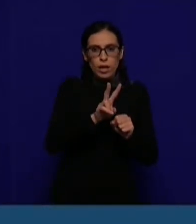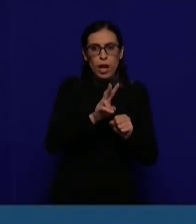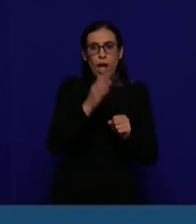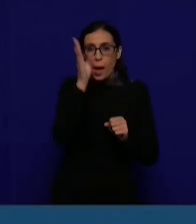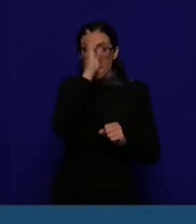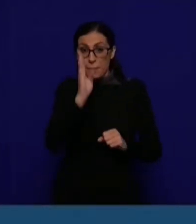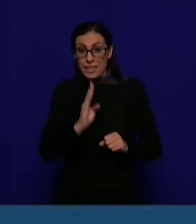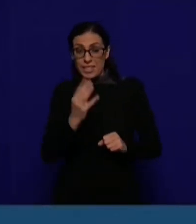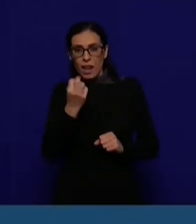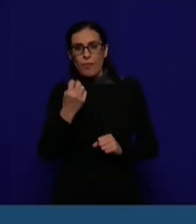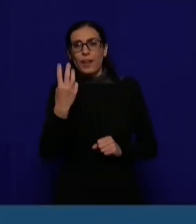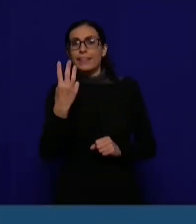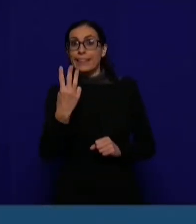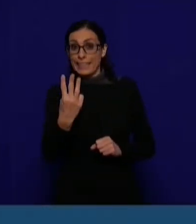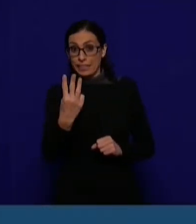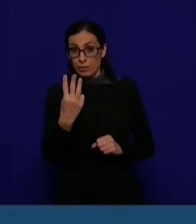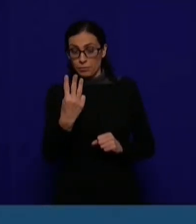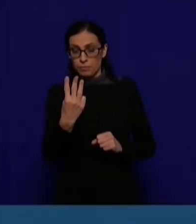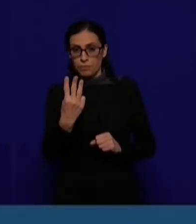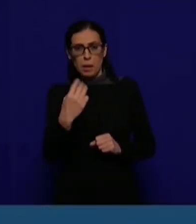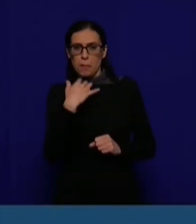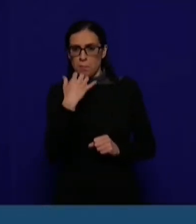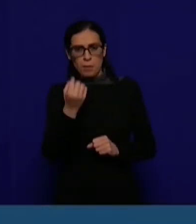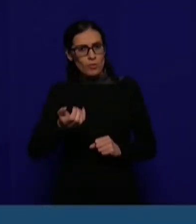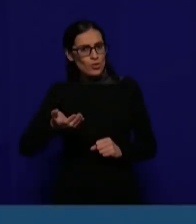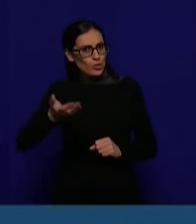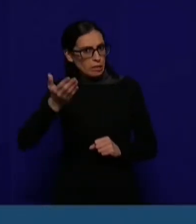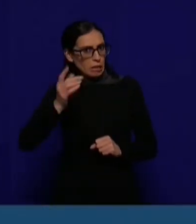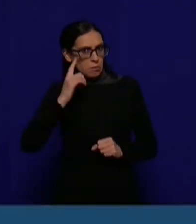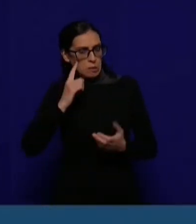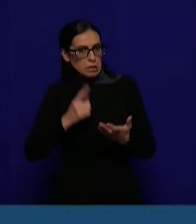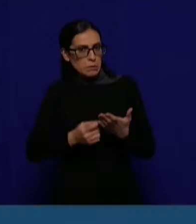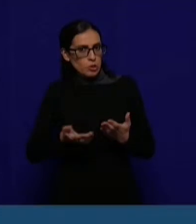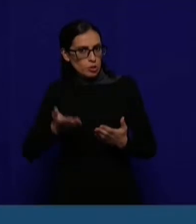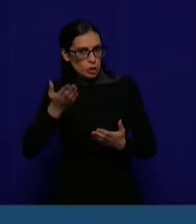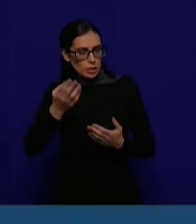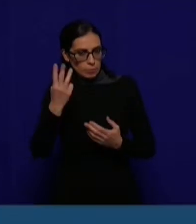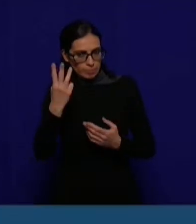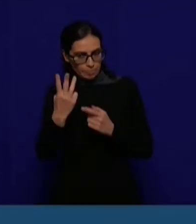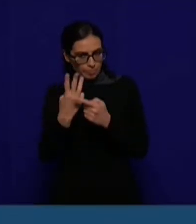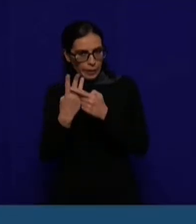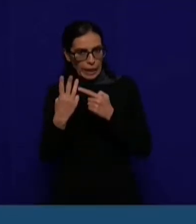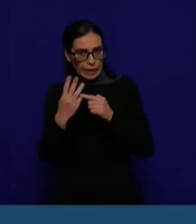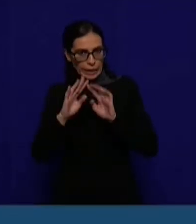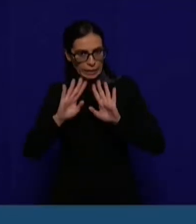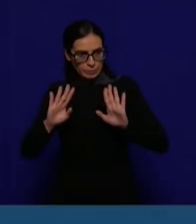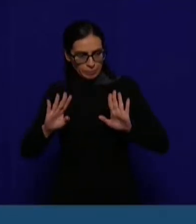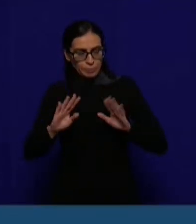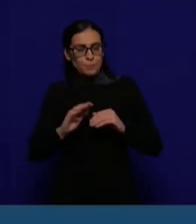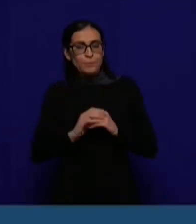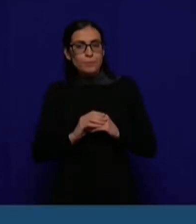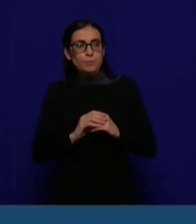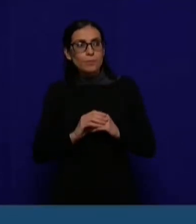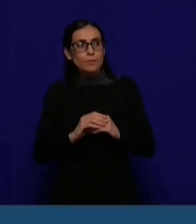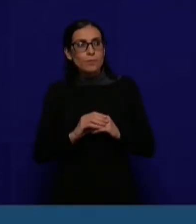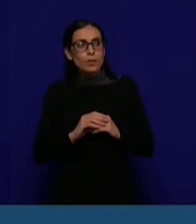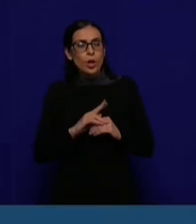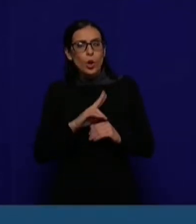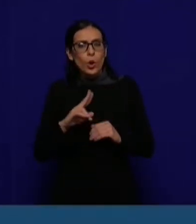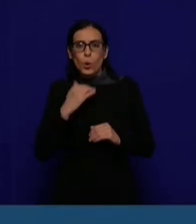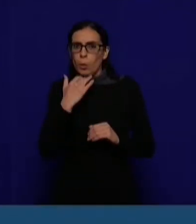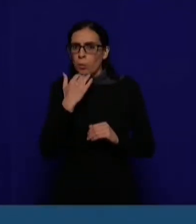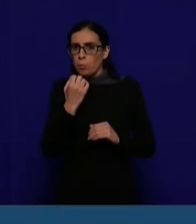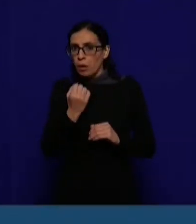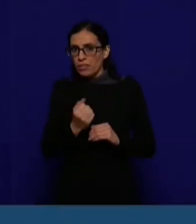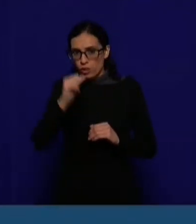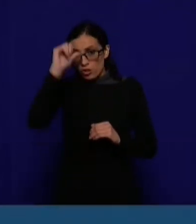Brazil variants. We did not have any more identified Brazil variants from the last that we announced, and we don't have as yet